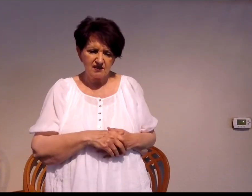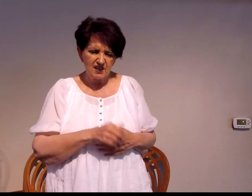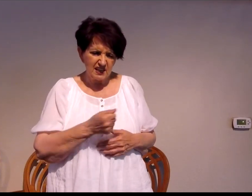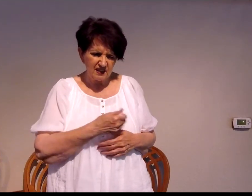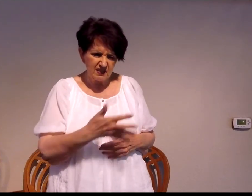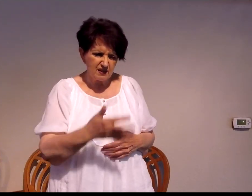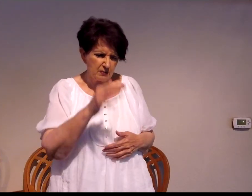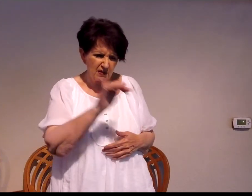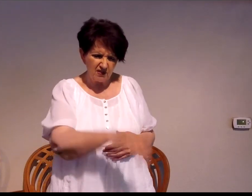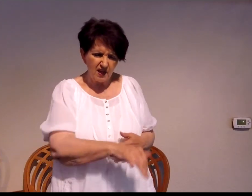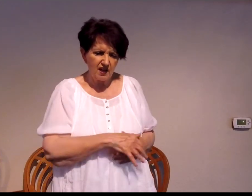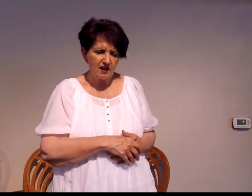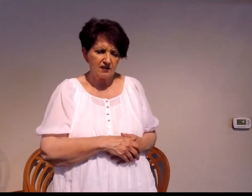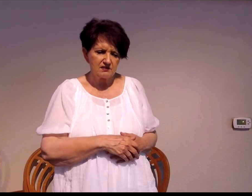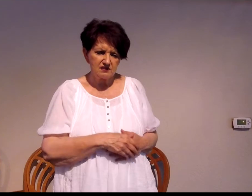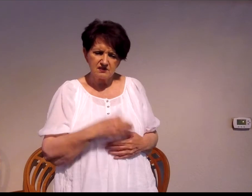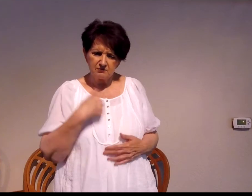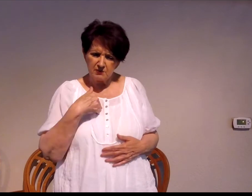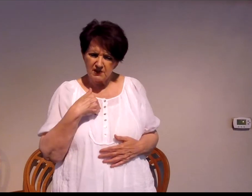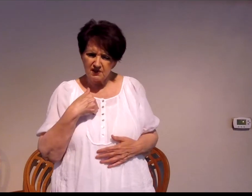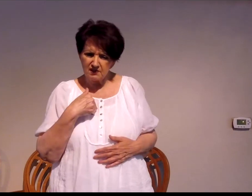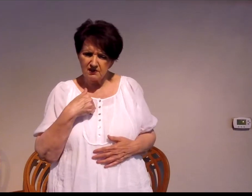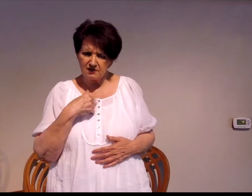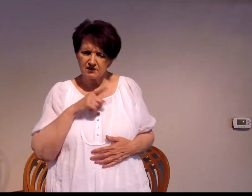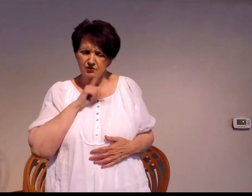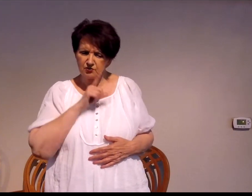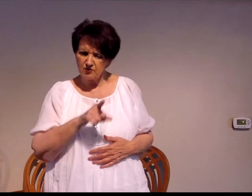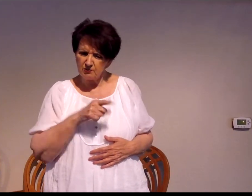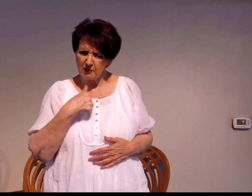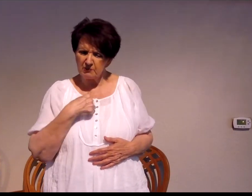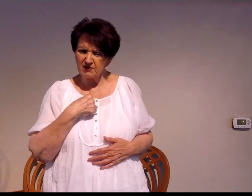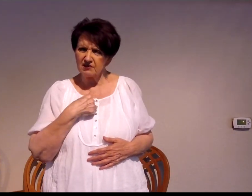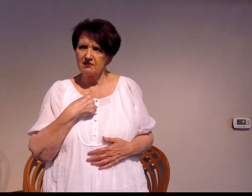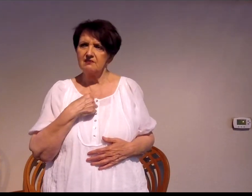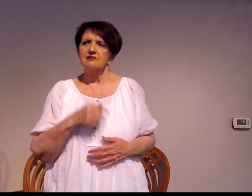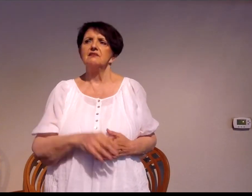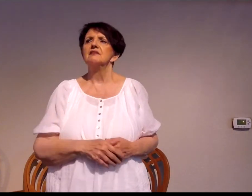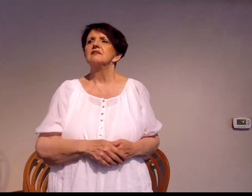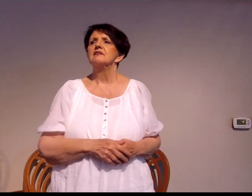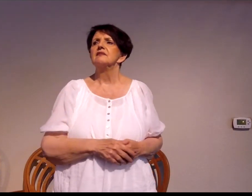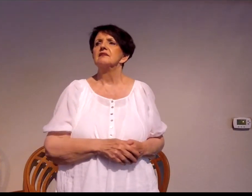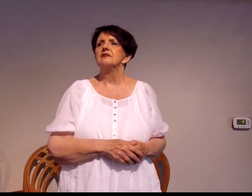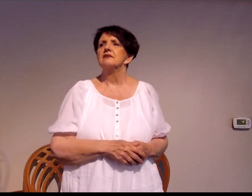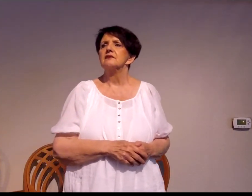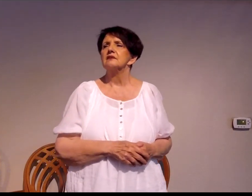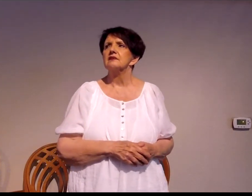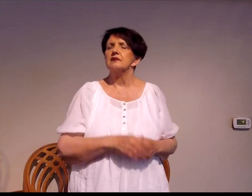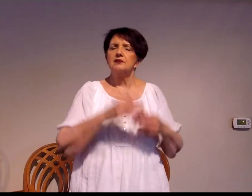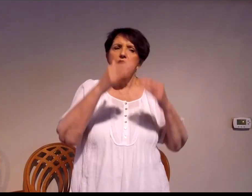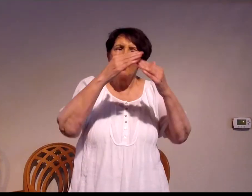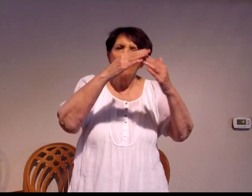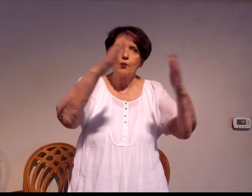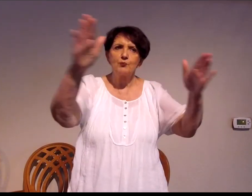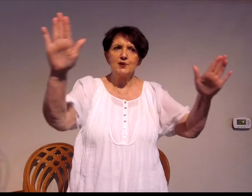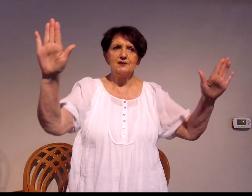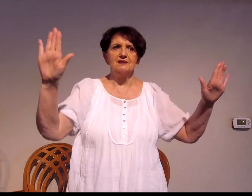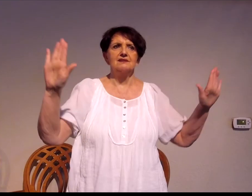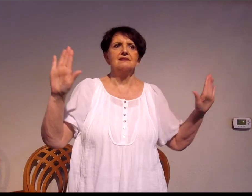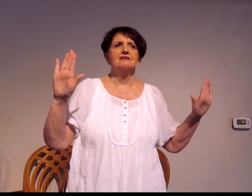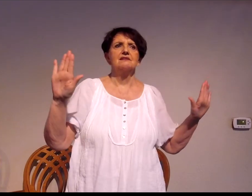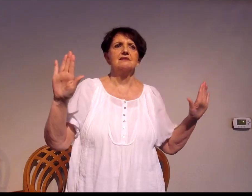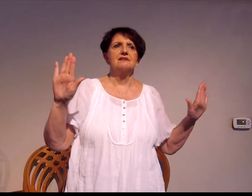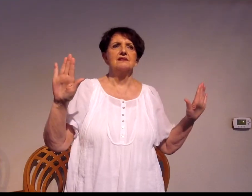I'm triggered about, true about me? and to open, just